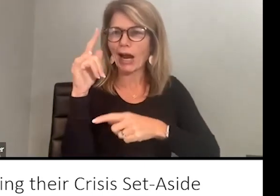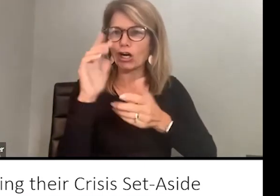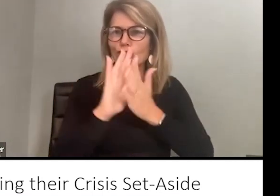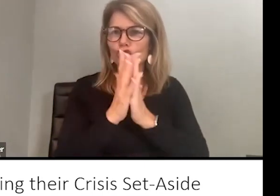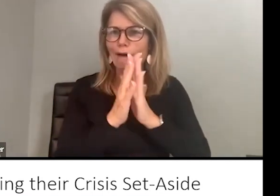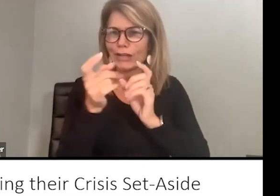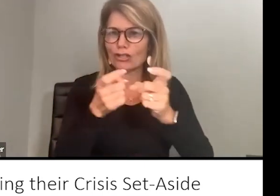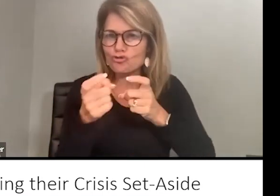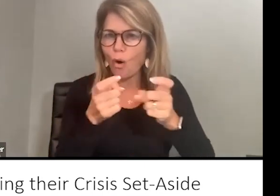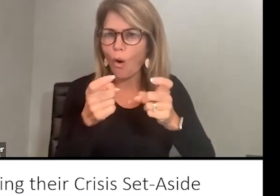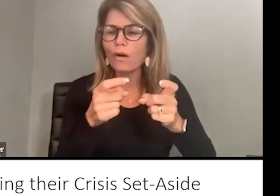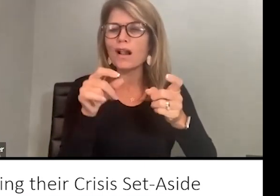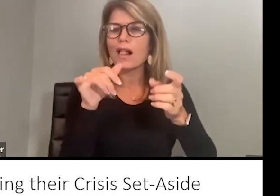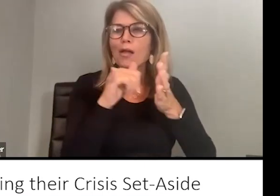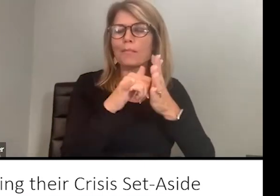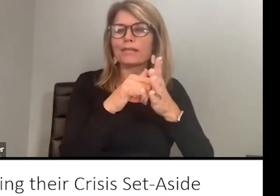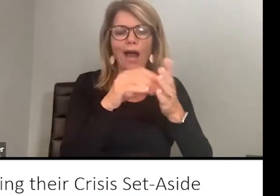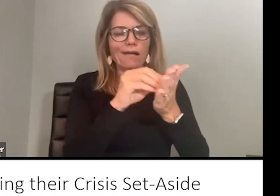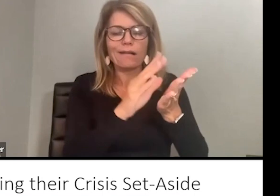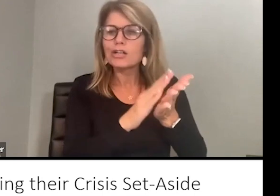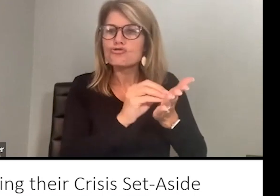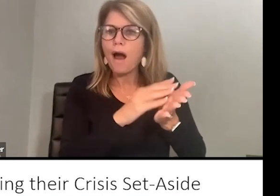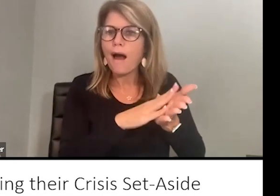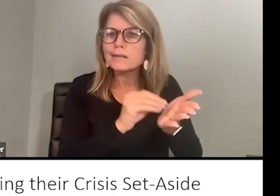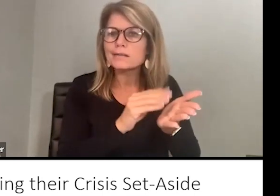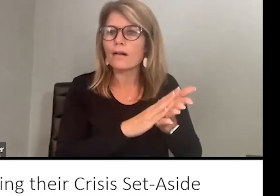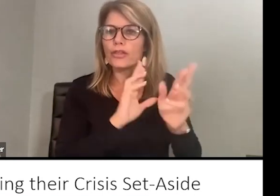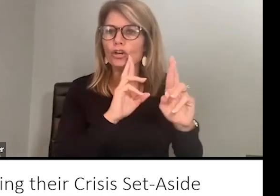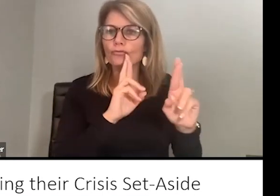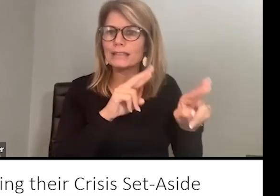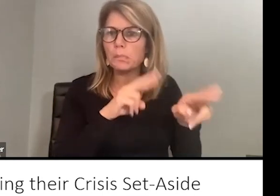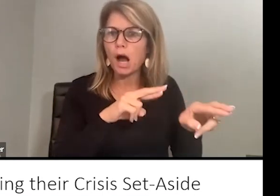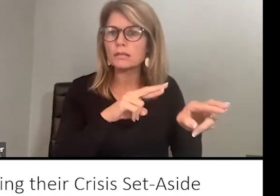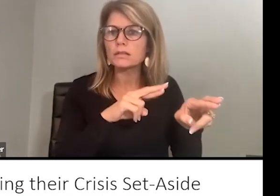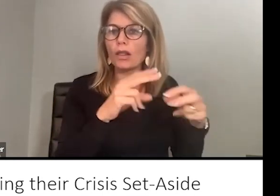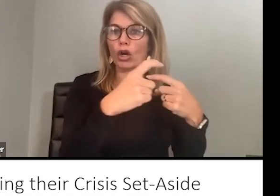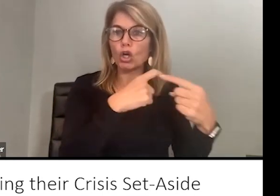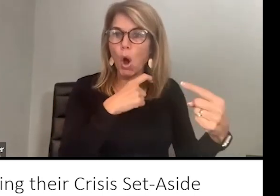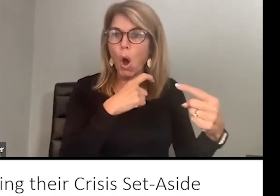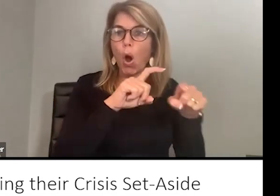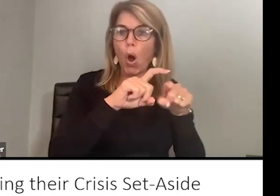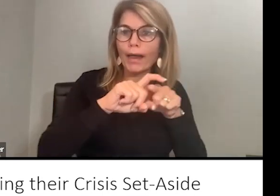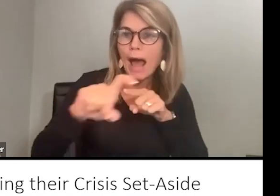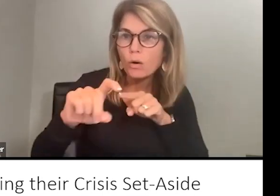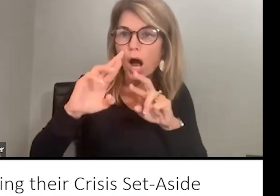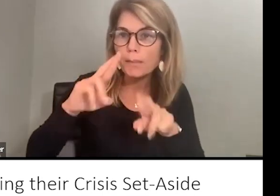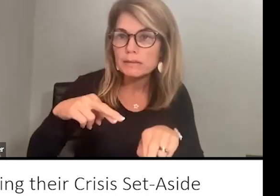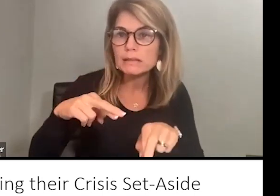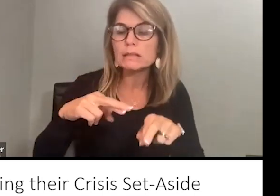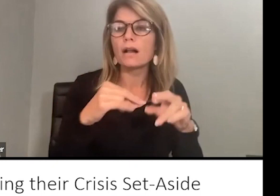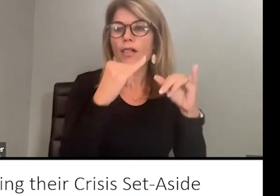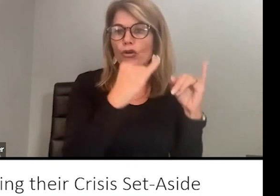That tracks responses of response call-ins and responses and outcomes of individuals across the